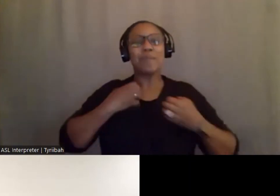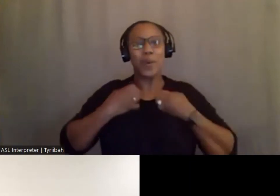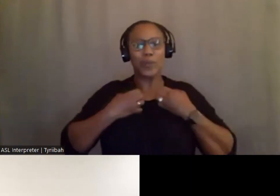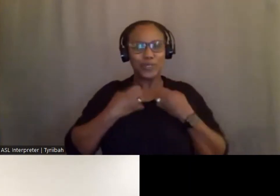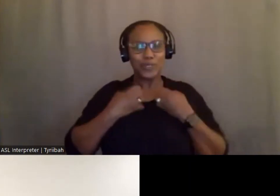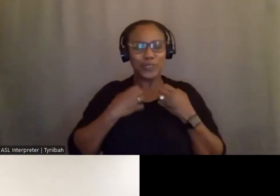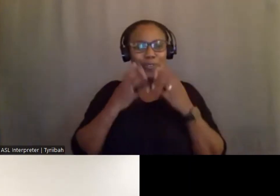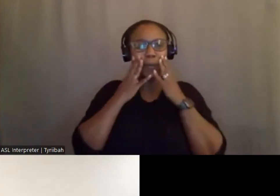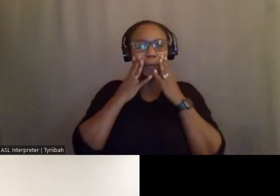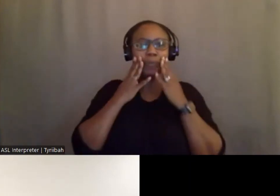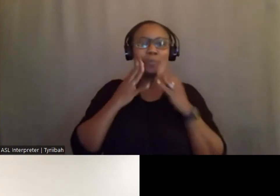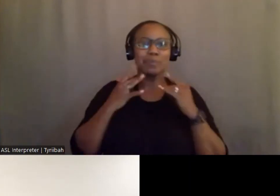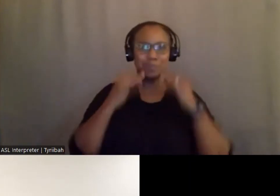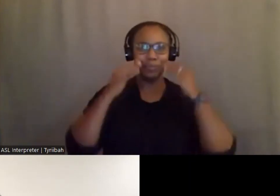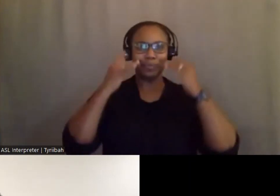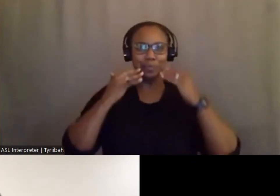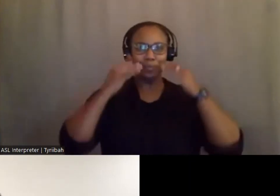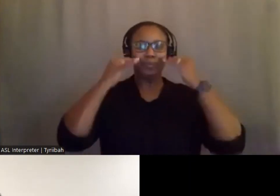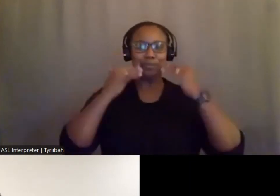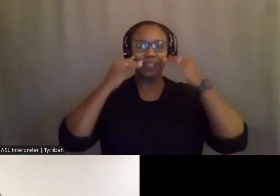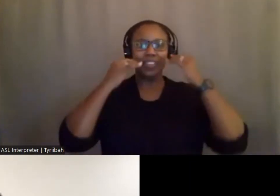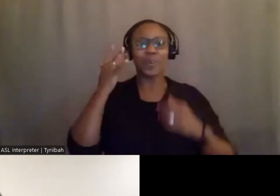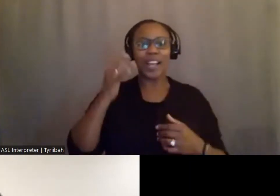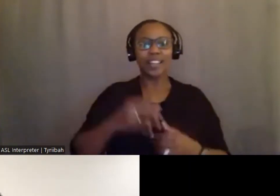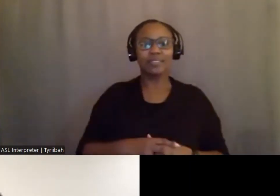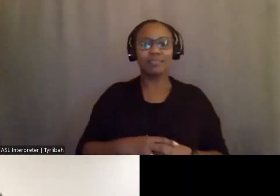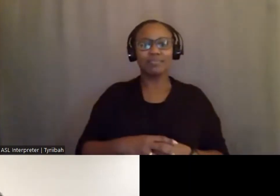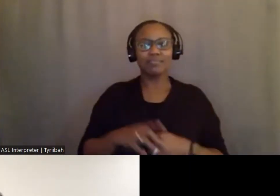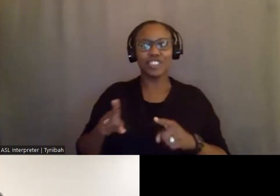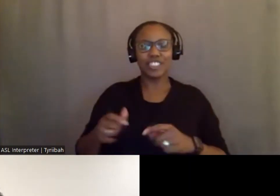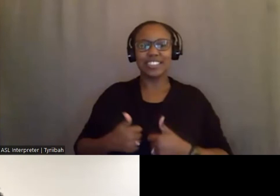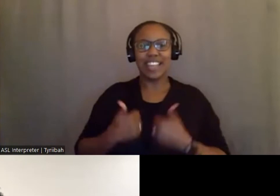know, he never got that. And